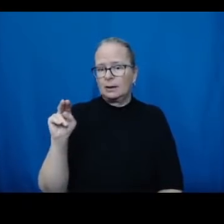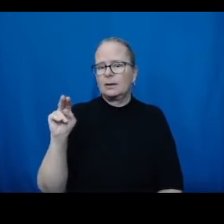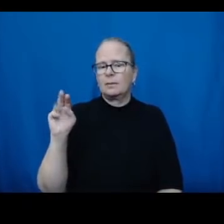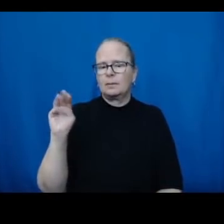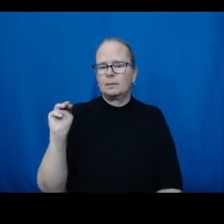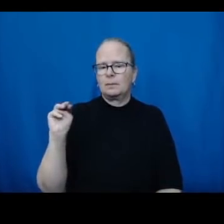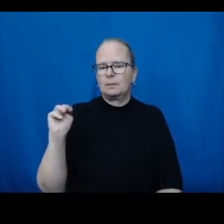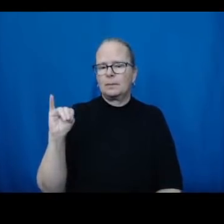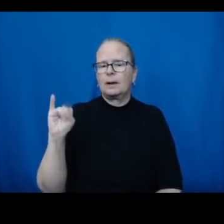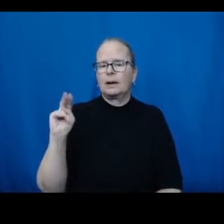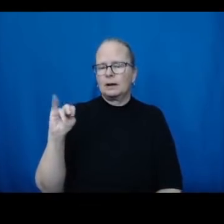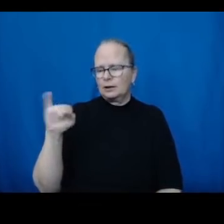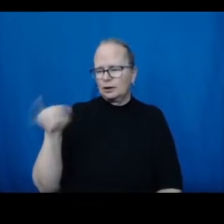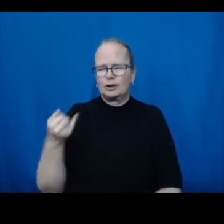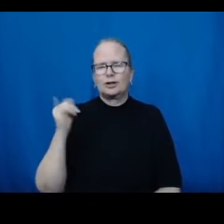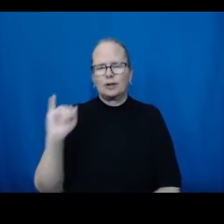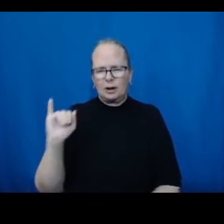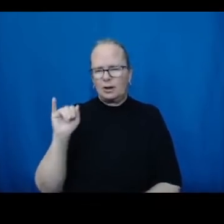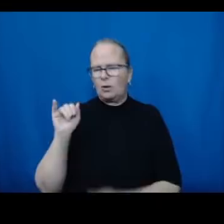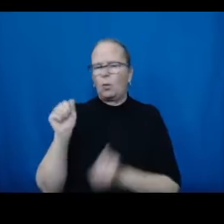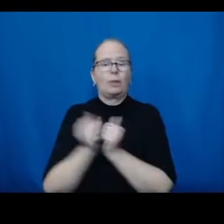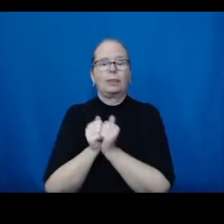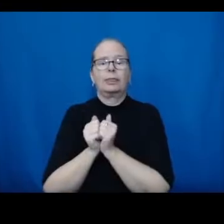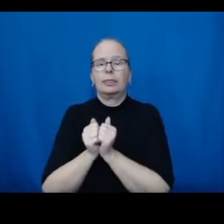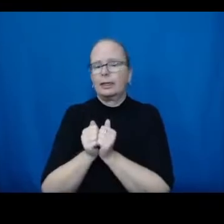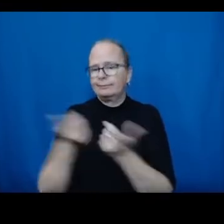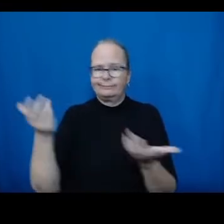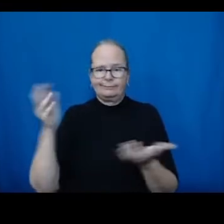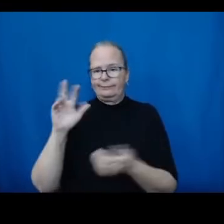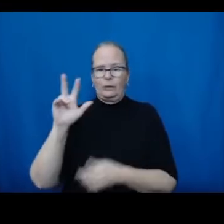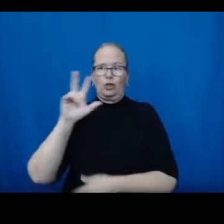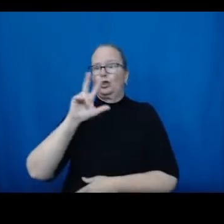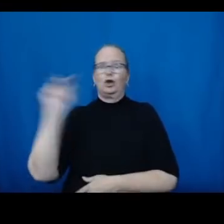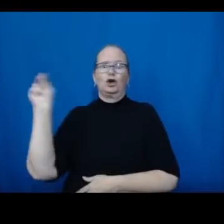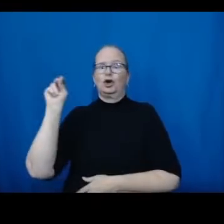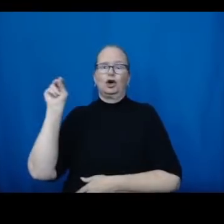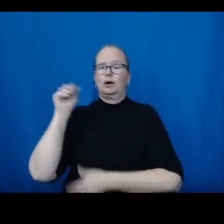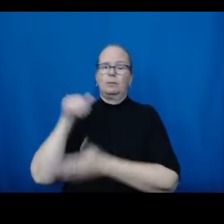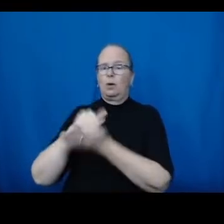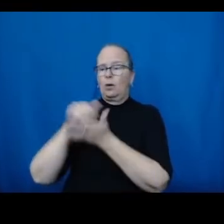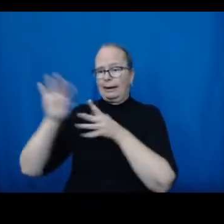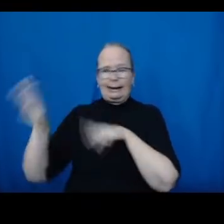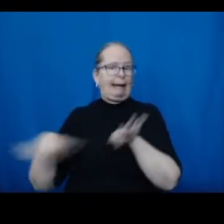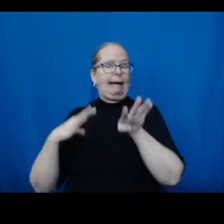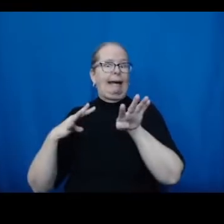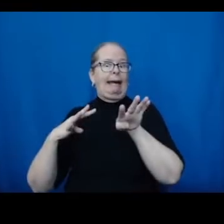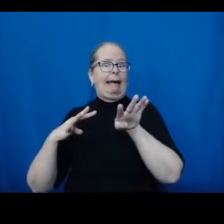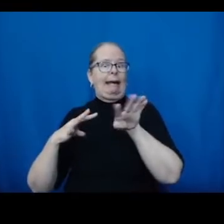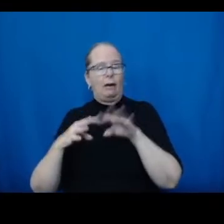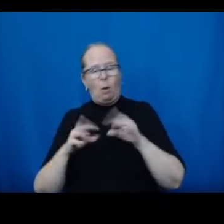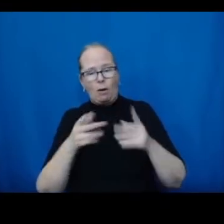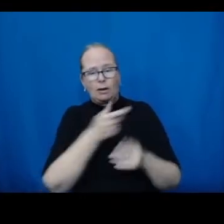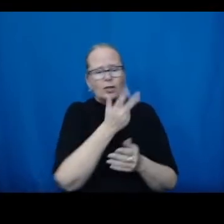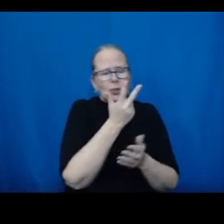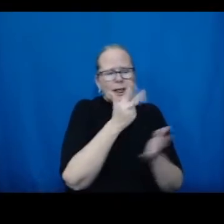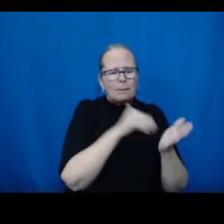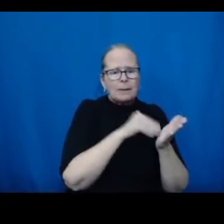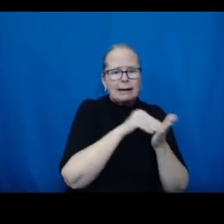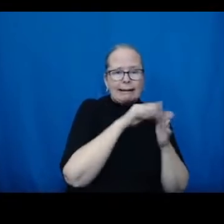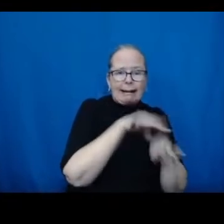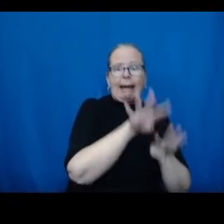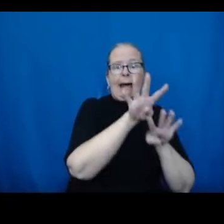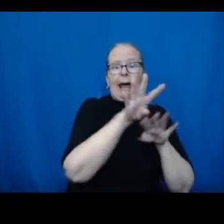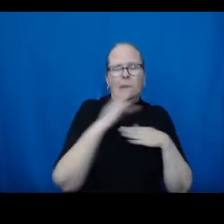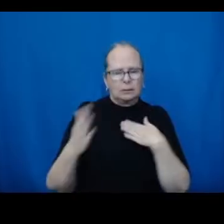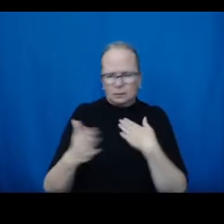right? Right, Sarah? And if you can be that voice, you can really make a difference. And so that's really good news.